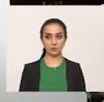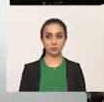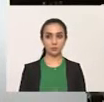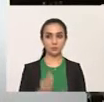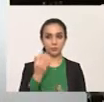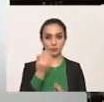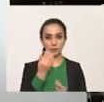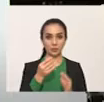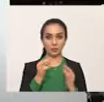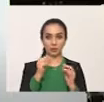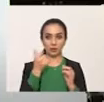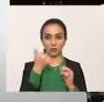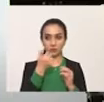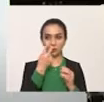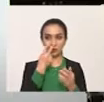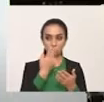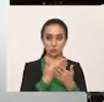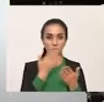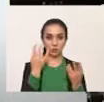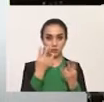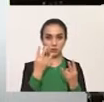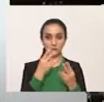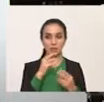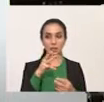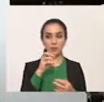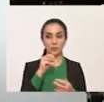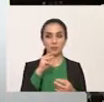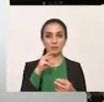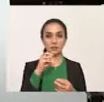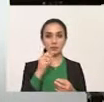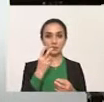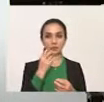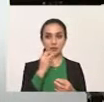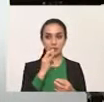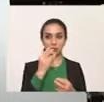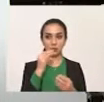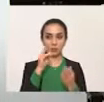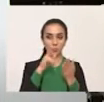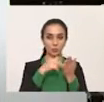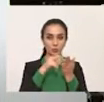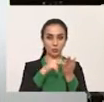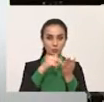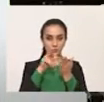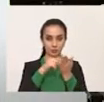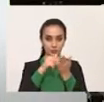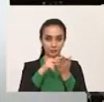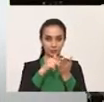Pichan tayoqchasi yaxshi ko'rinish uchun metilen bo'yog'i bilan bo'yaymiz.